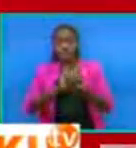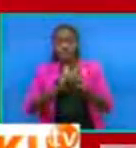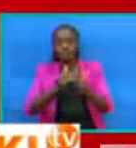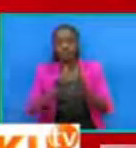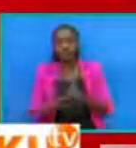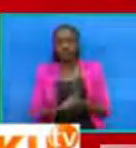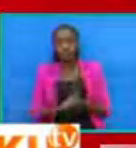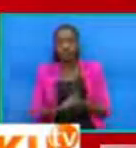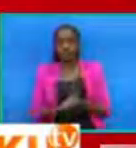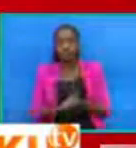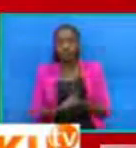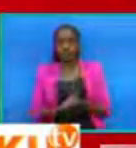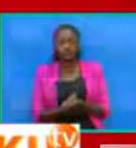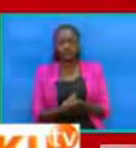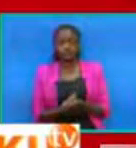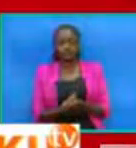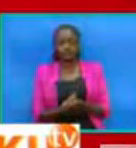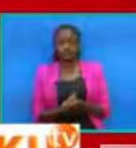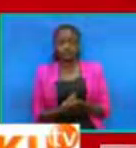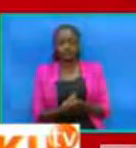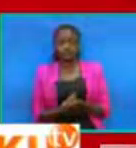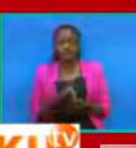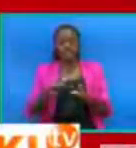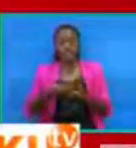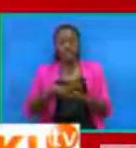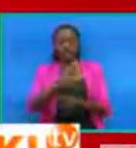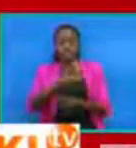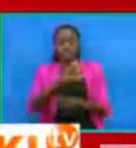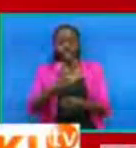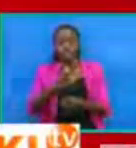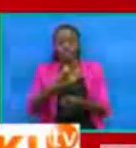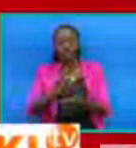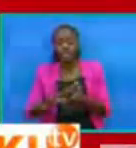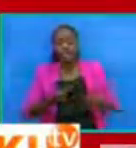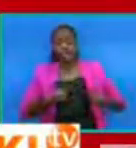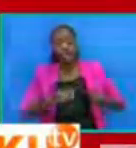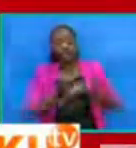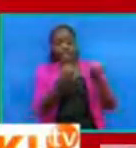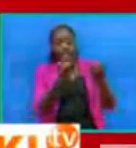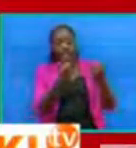sporting out there in the field is happening, even